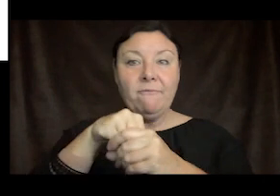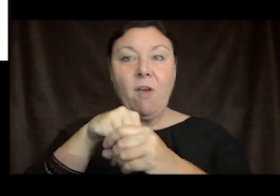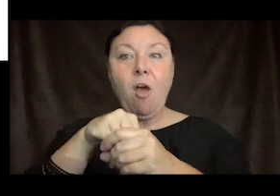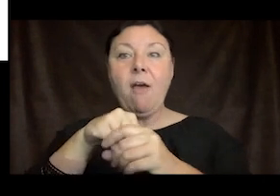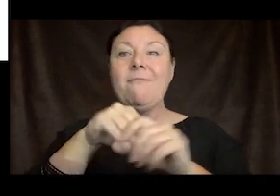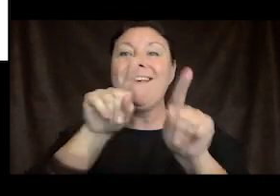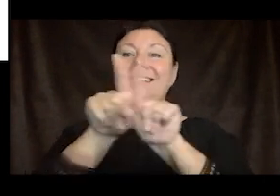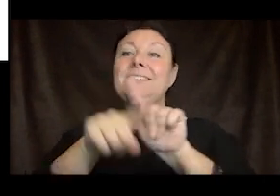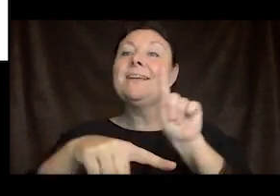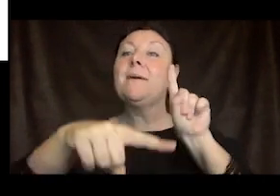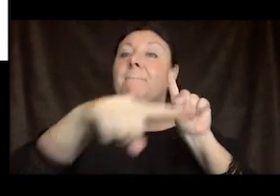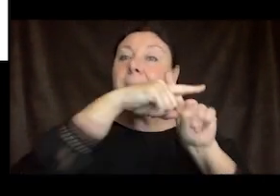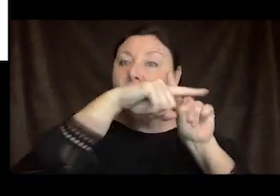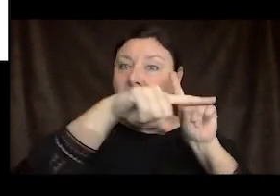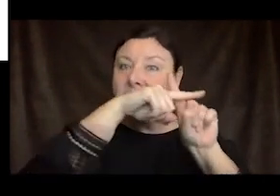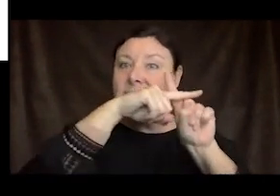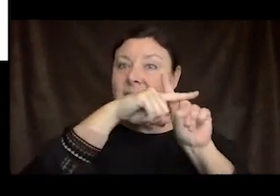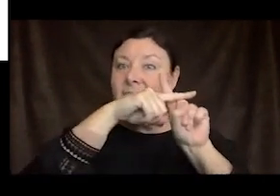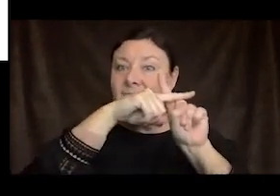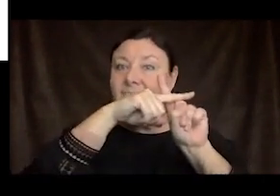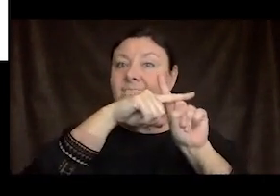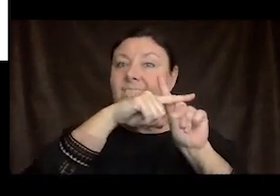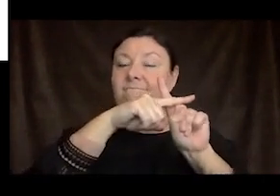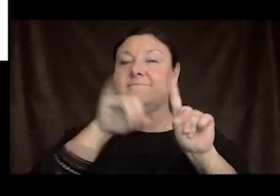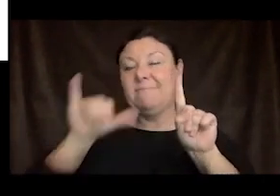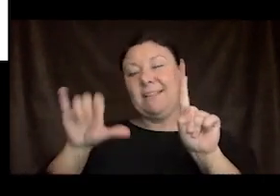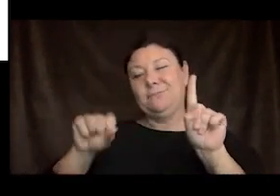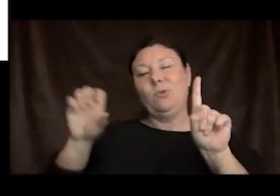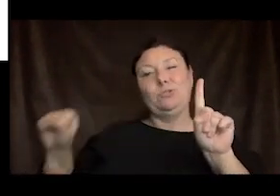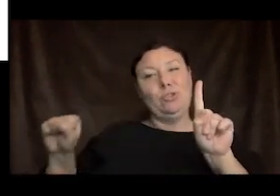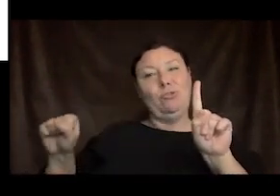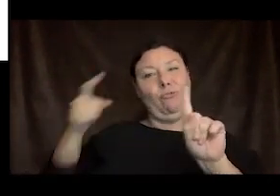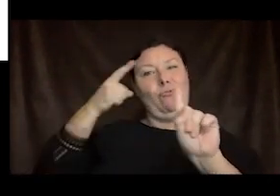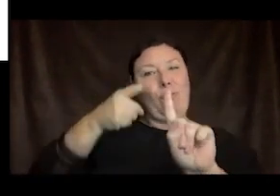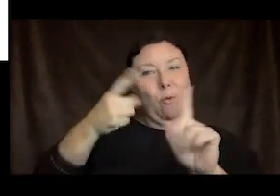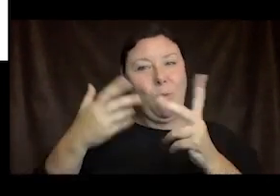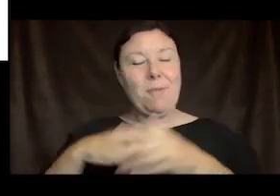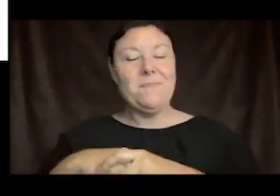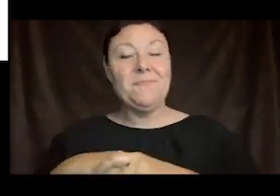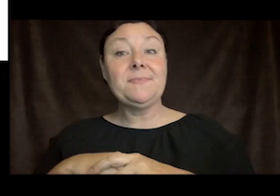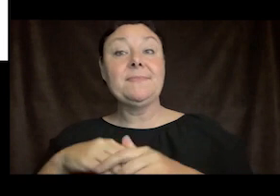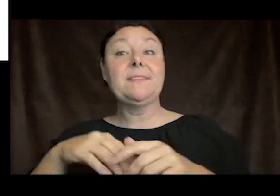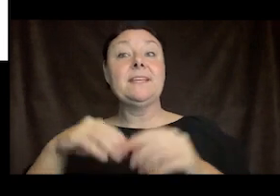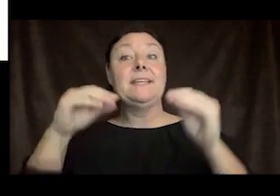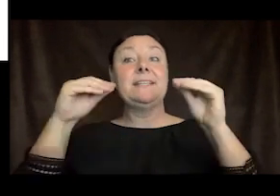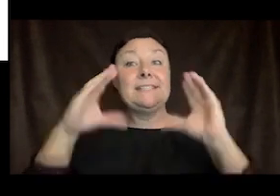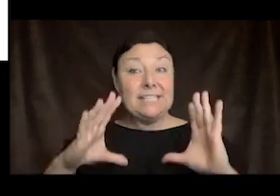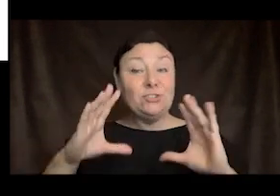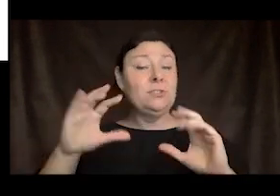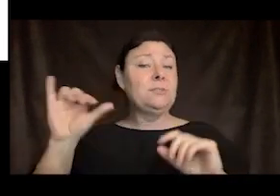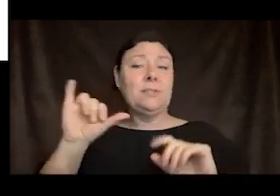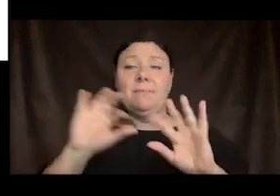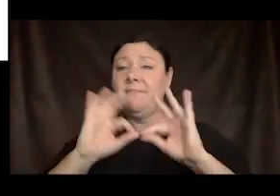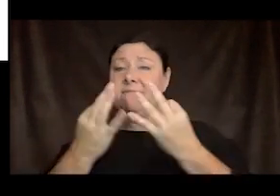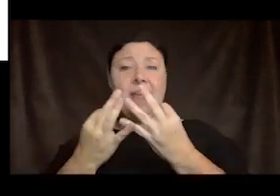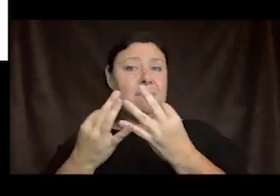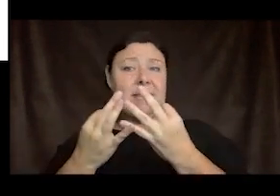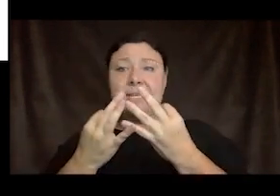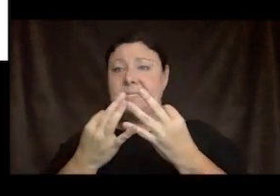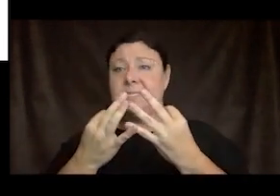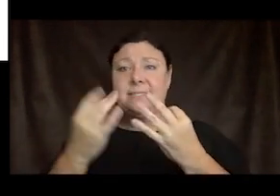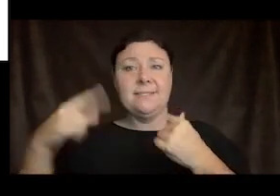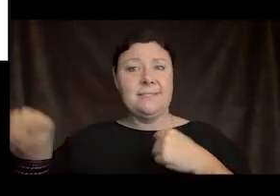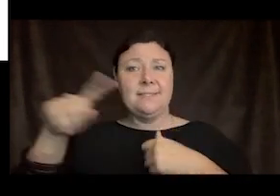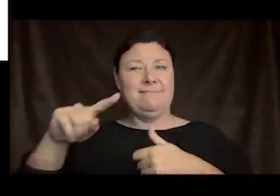citizens, because we know that's the bottom line of what we want with social studies. And so as teachers and even families who are